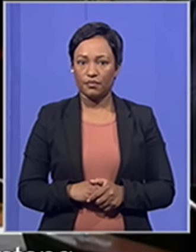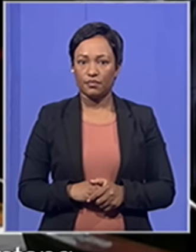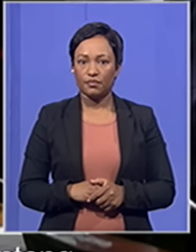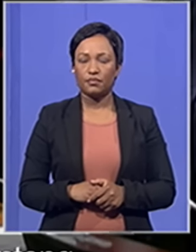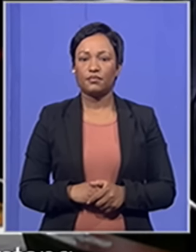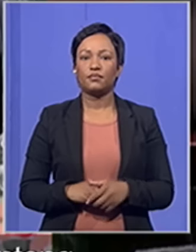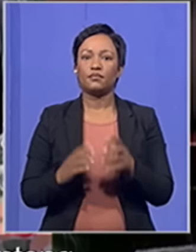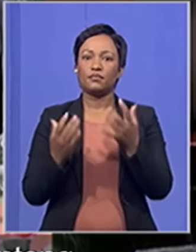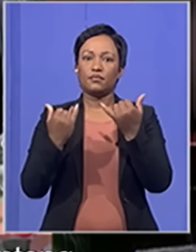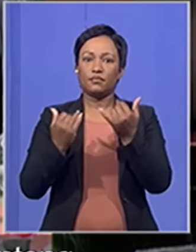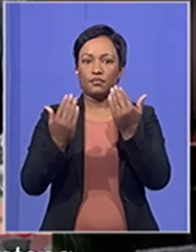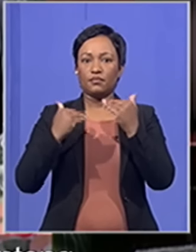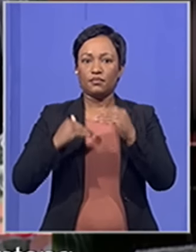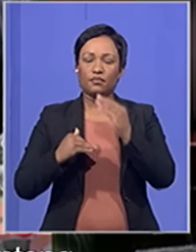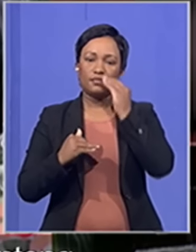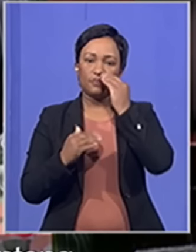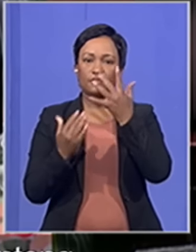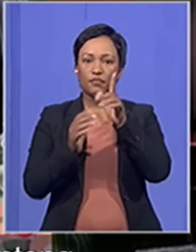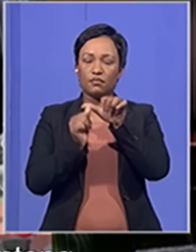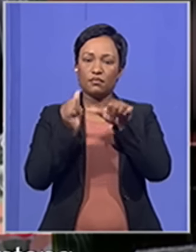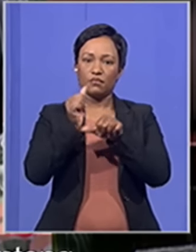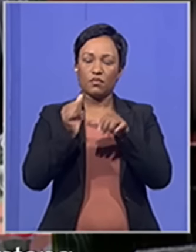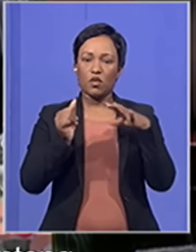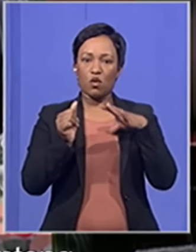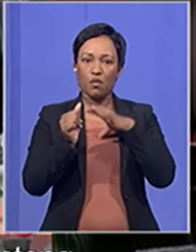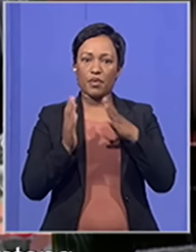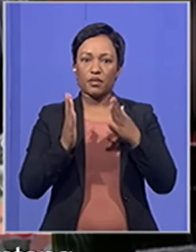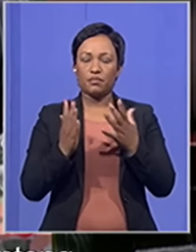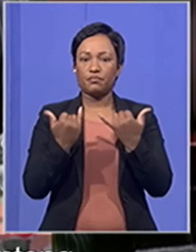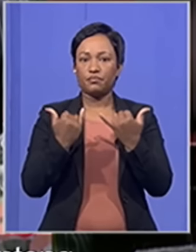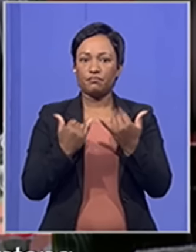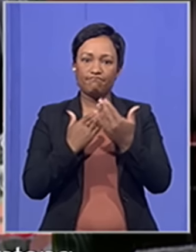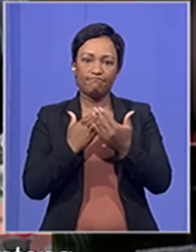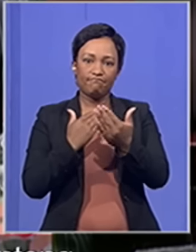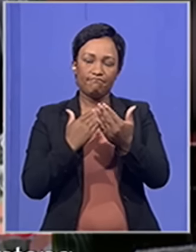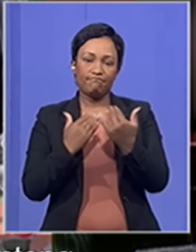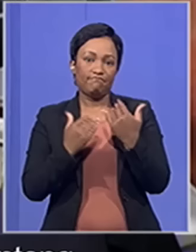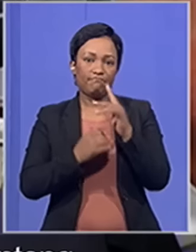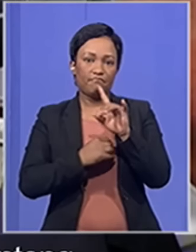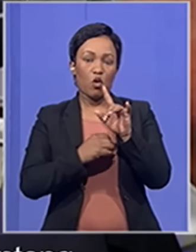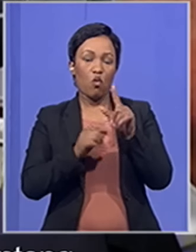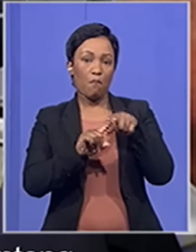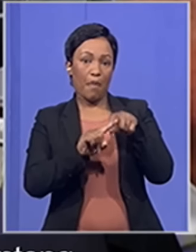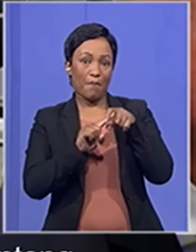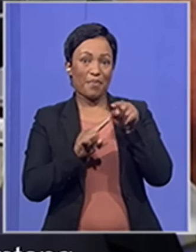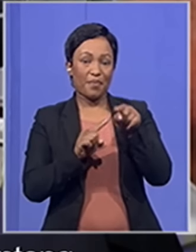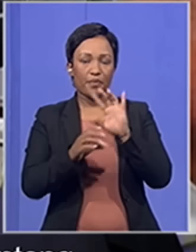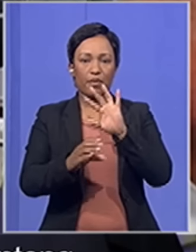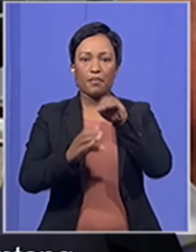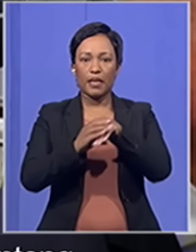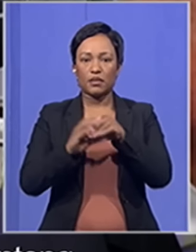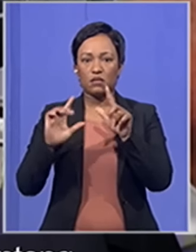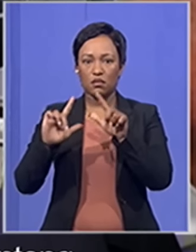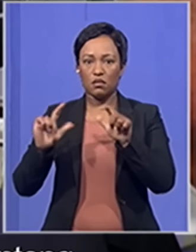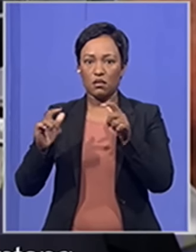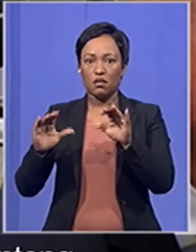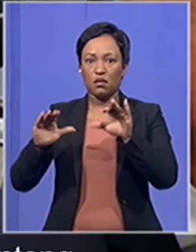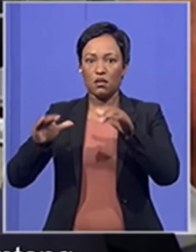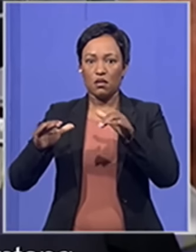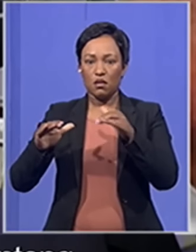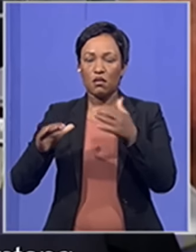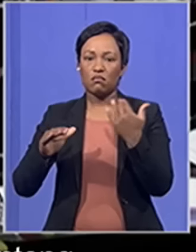Mo khasong eno re tla utla fa motlatsa mo komishenara wa bosetšhaba yo sekegilweng a re go tsaya karolo mo komiting ya nakwana ya magatwe